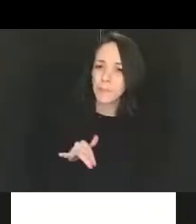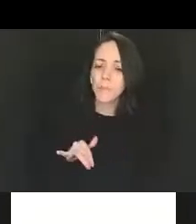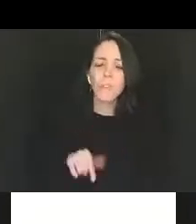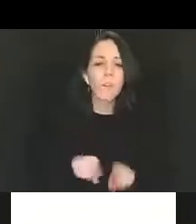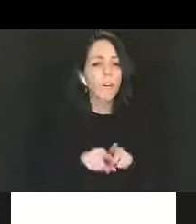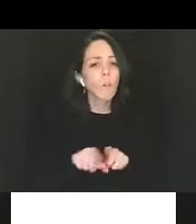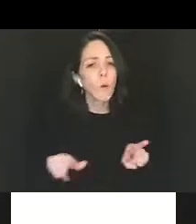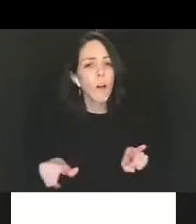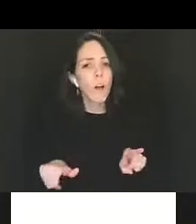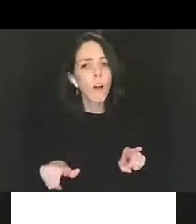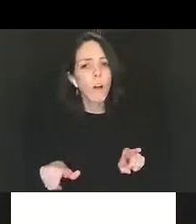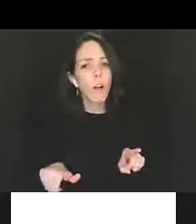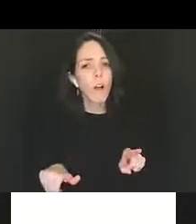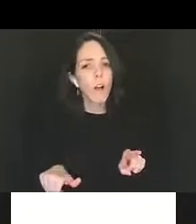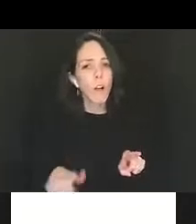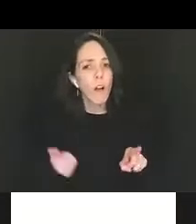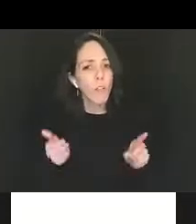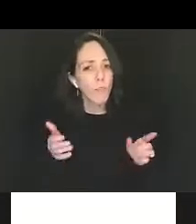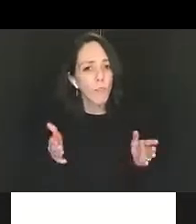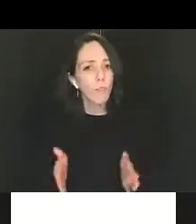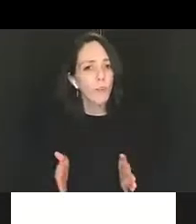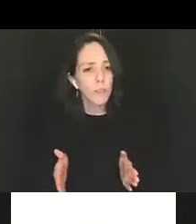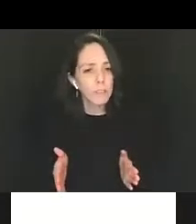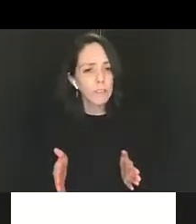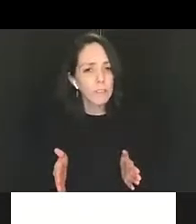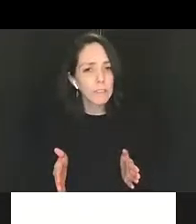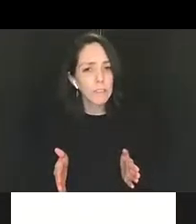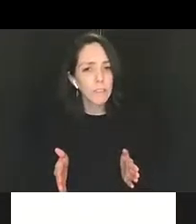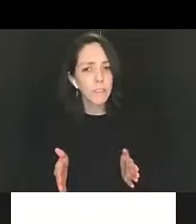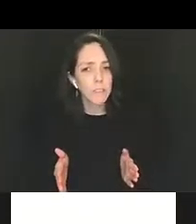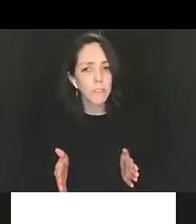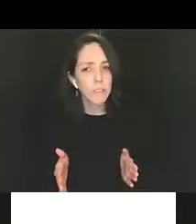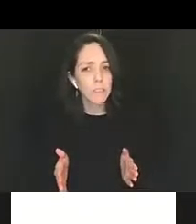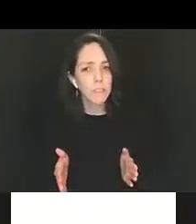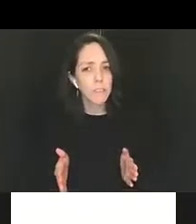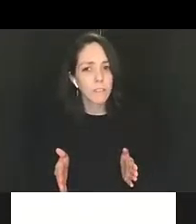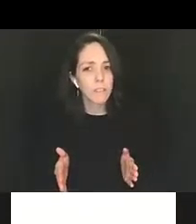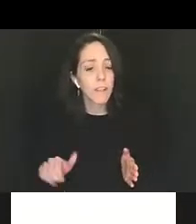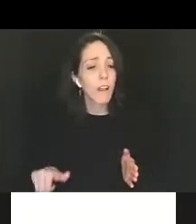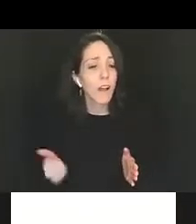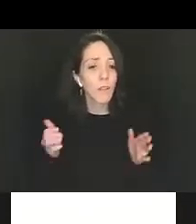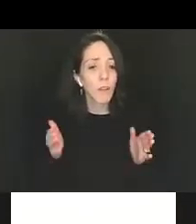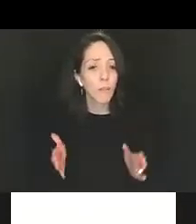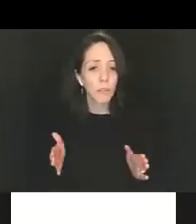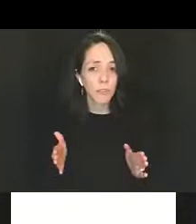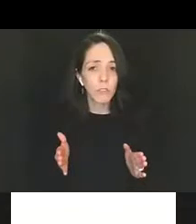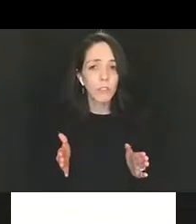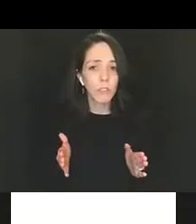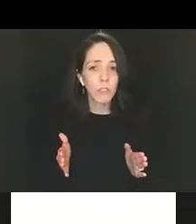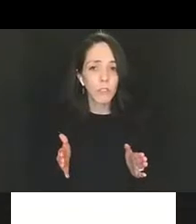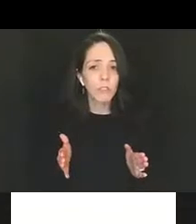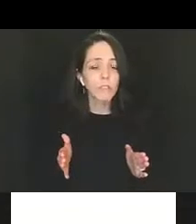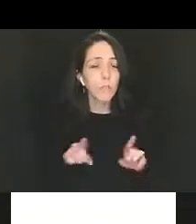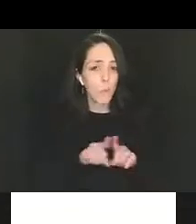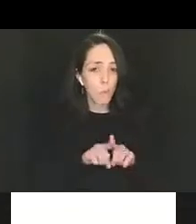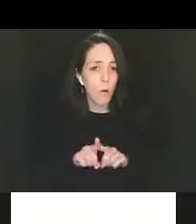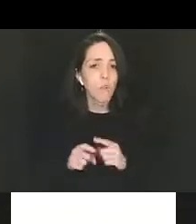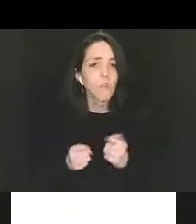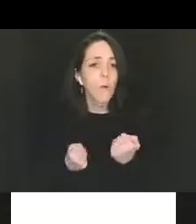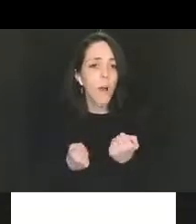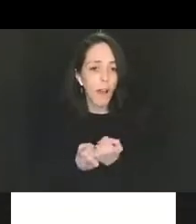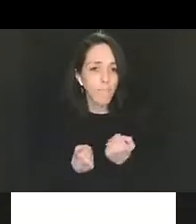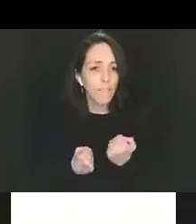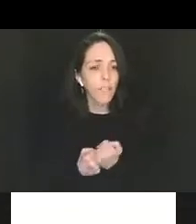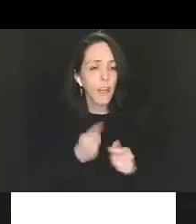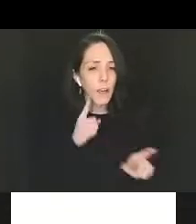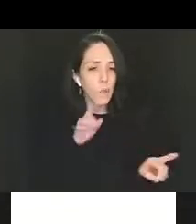else, I know there are people that are raised their hands. Somebody else was also advocating, not specifically this,